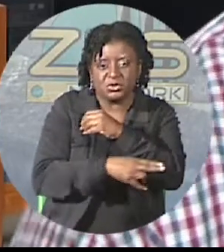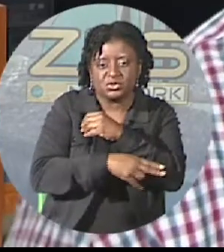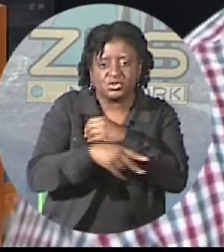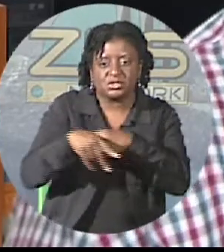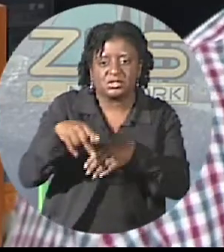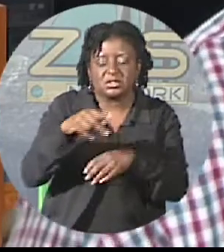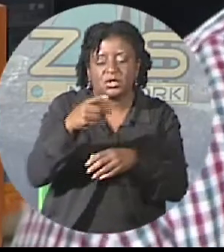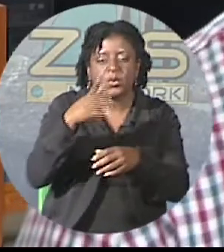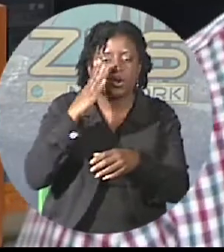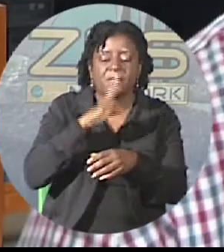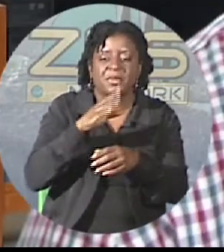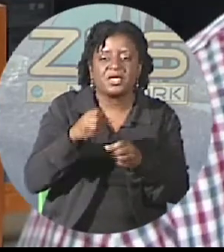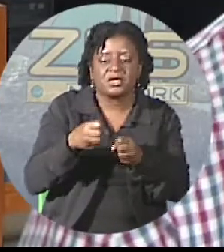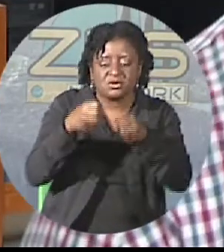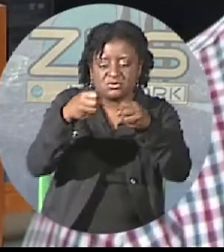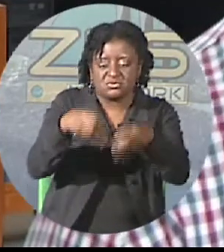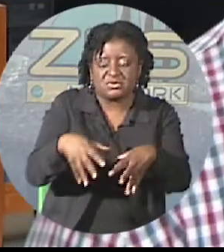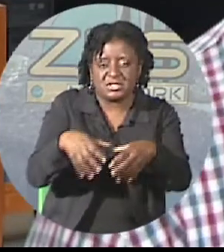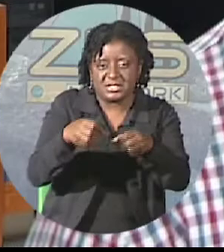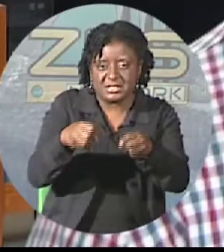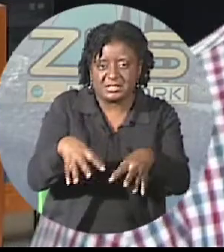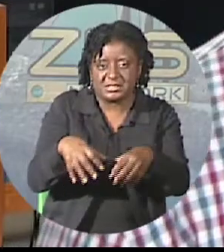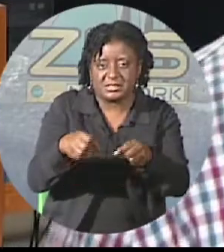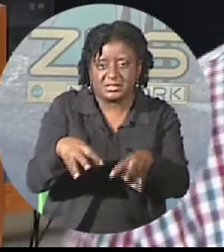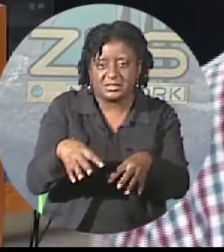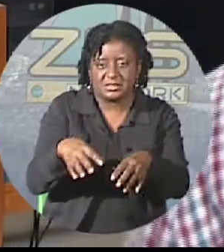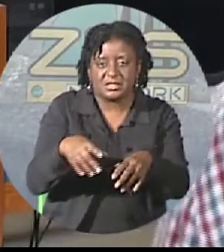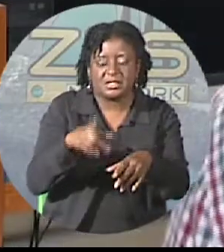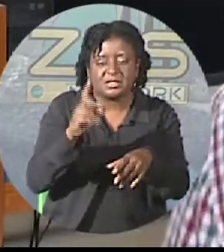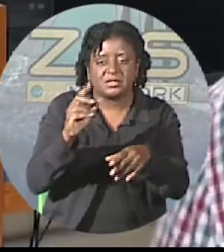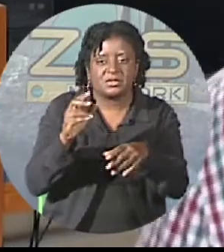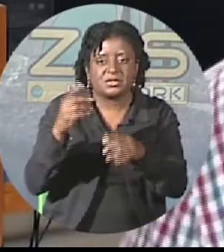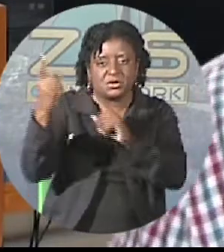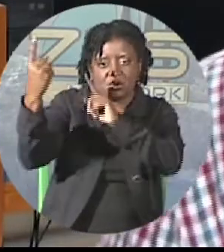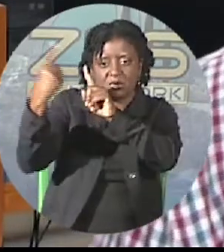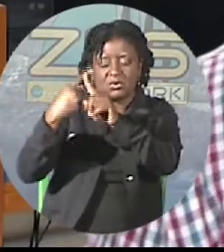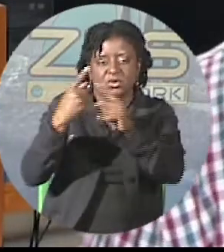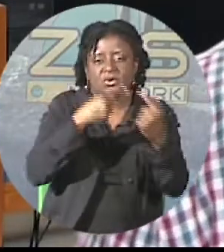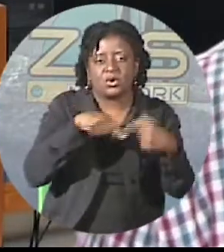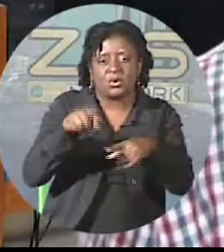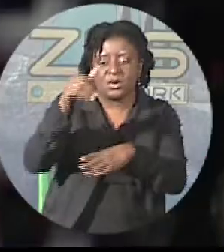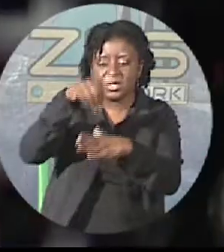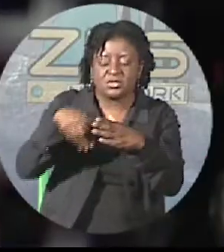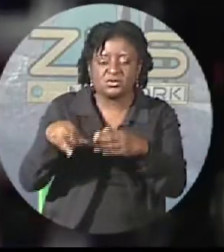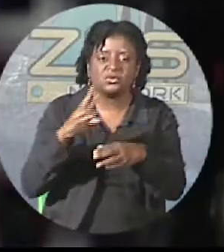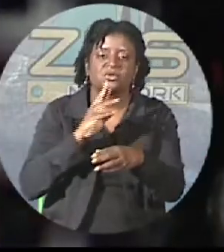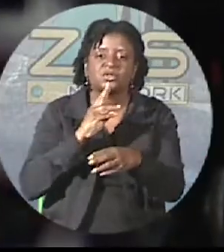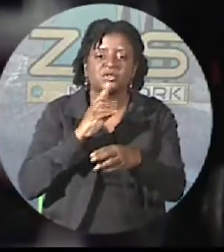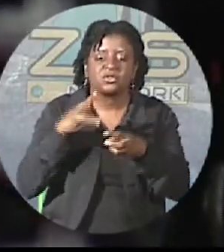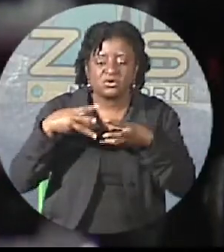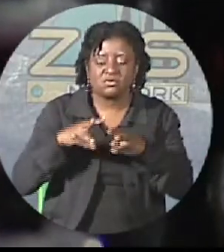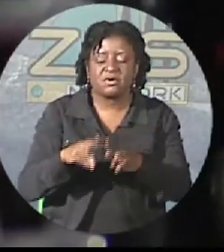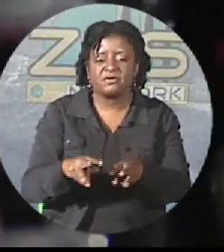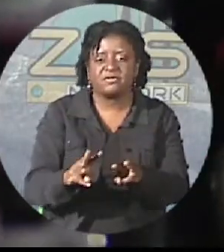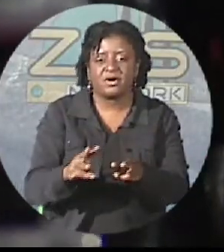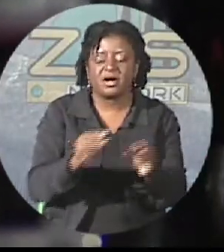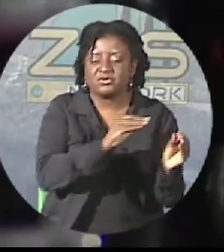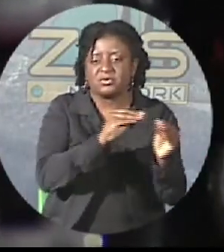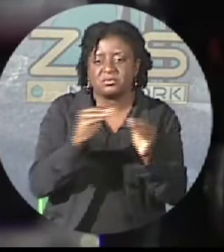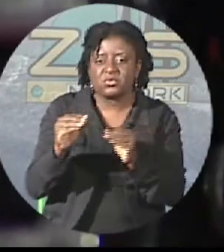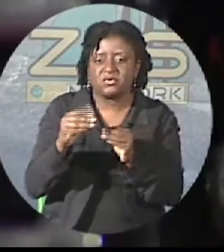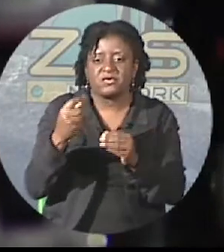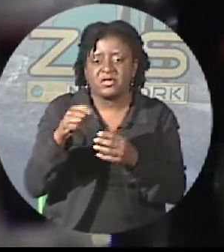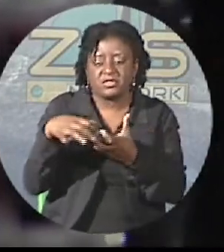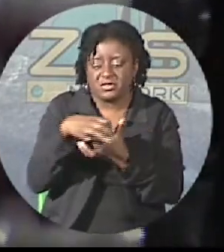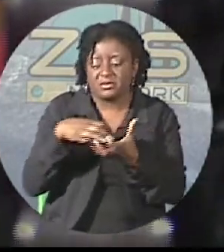is to actually go into the river and actually remove the contaminants from the river. Students will employ the use of science,